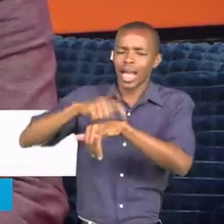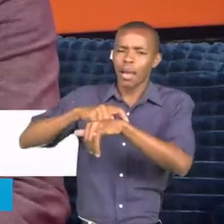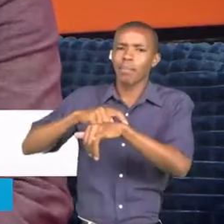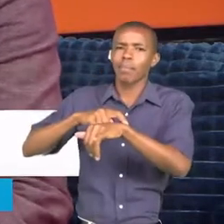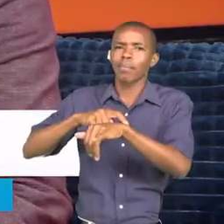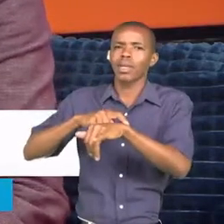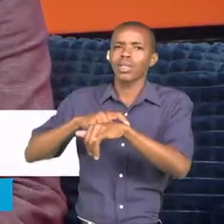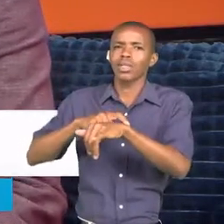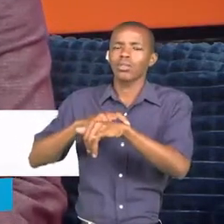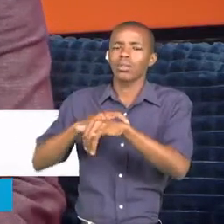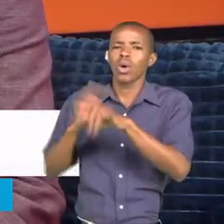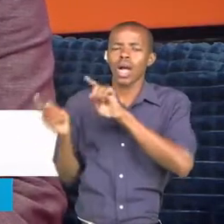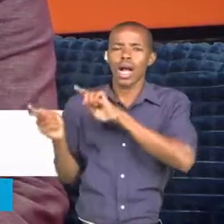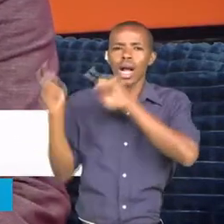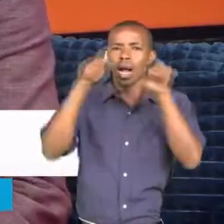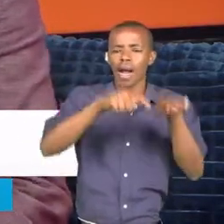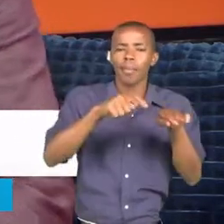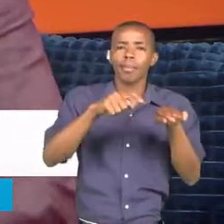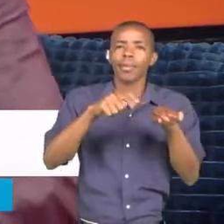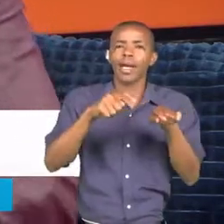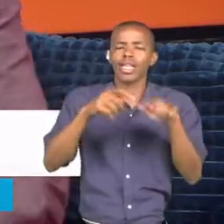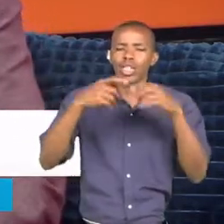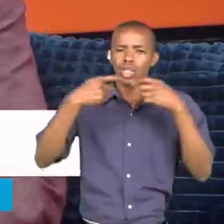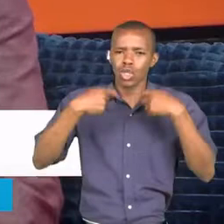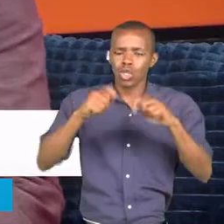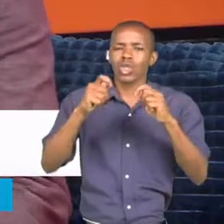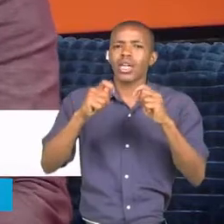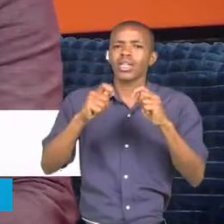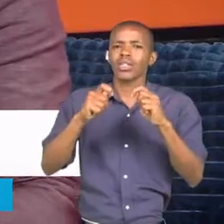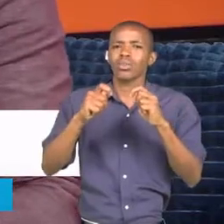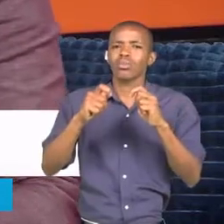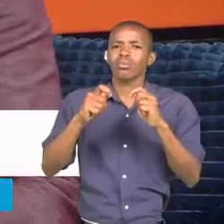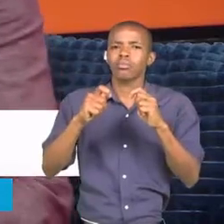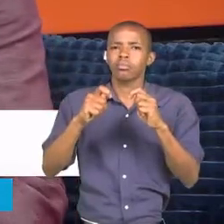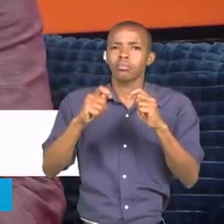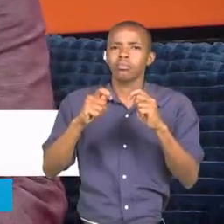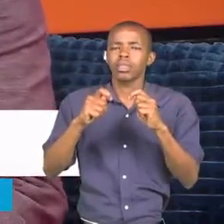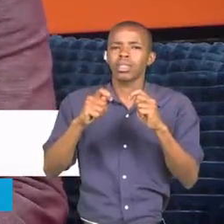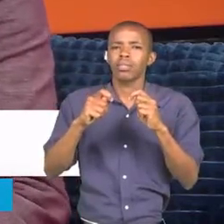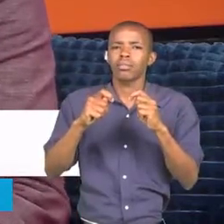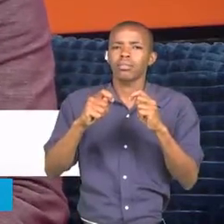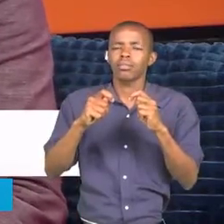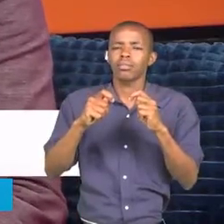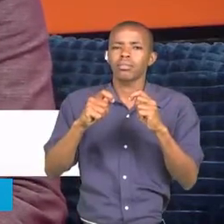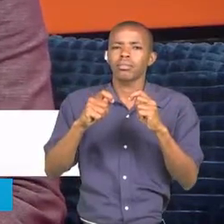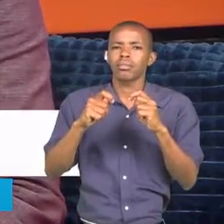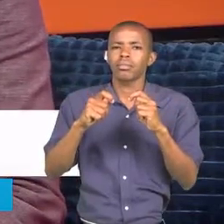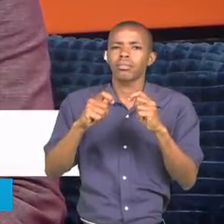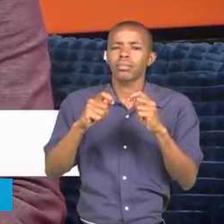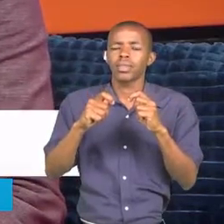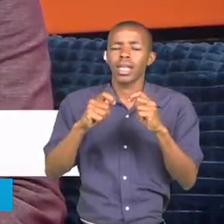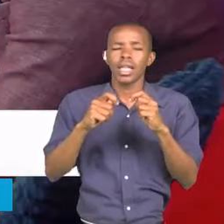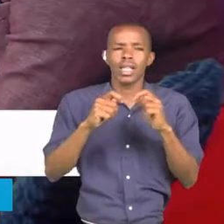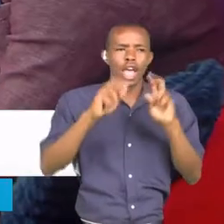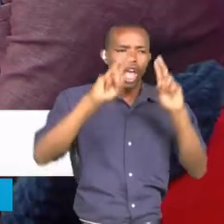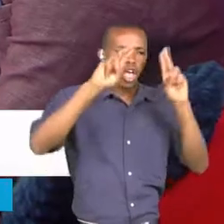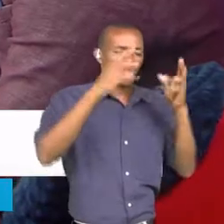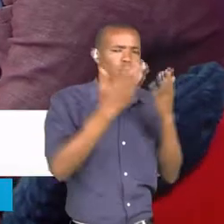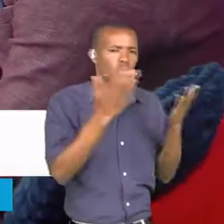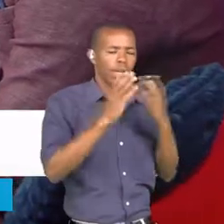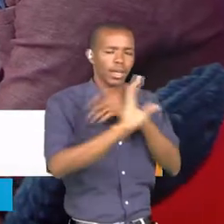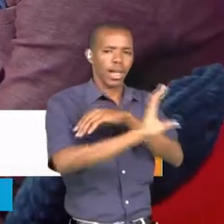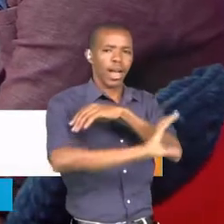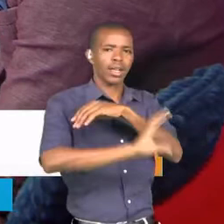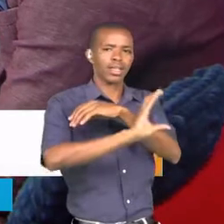itself to come out and, of course, just try to salvage everything that's actually now kind of in tatters? But you see, the issue is, in this